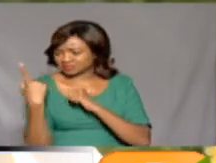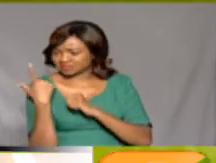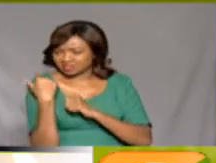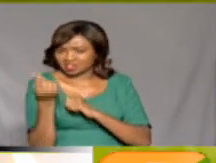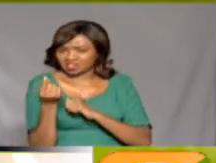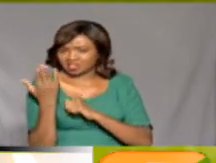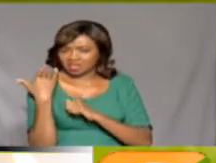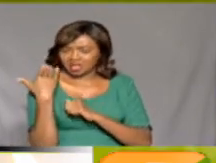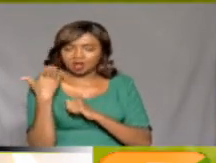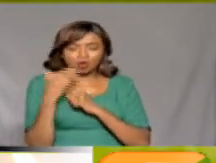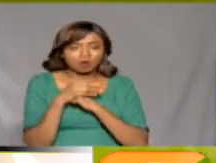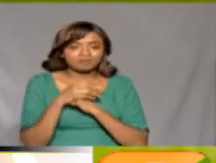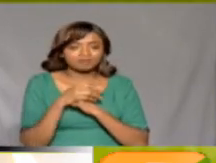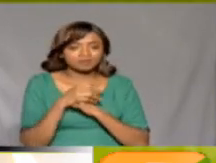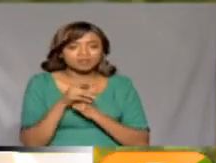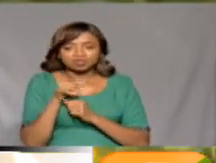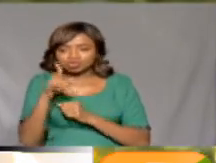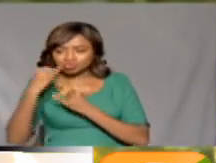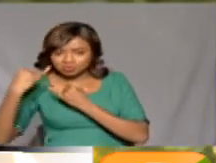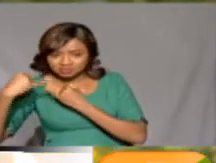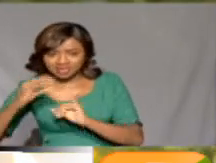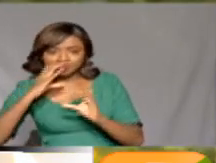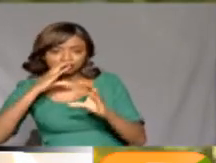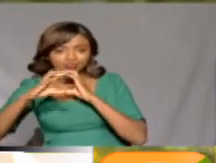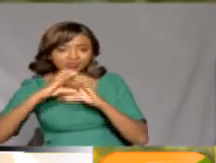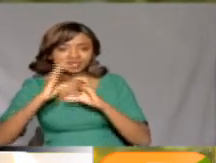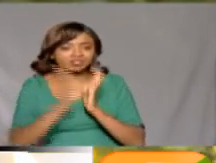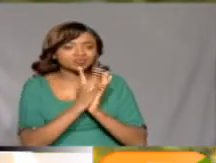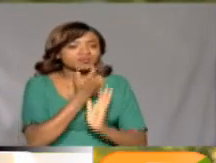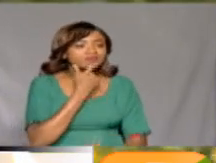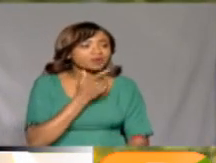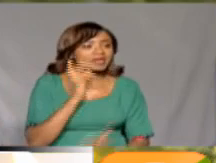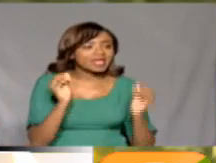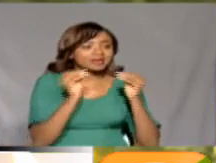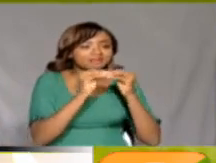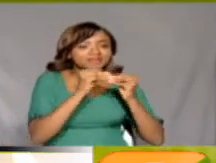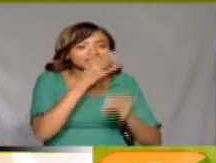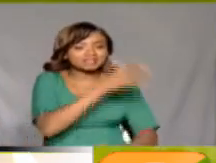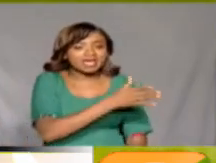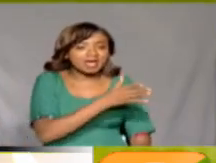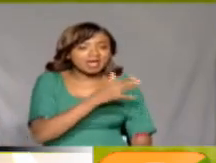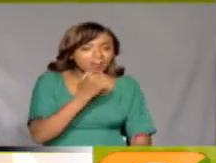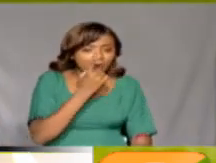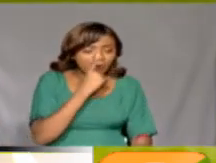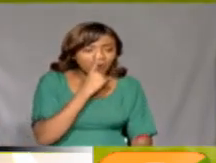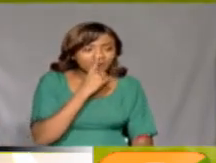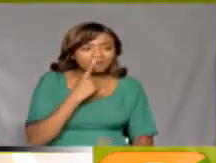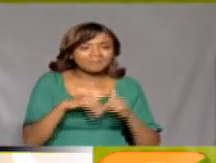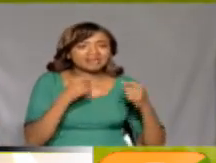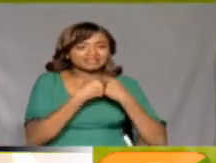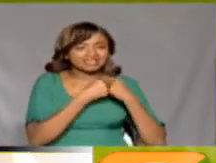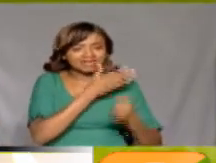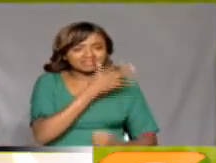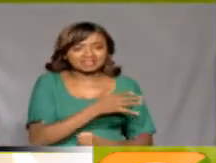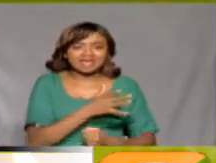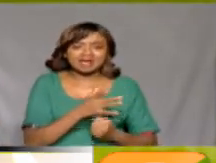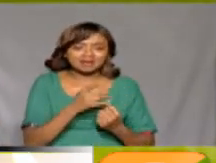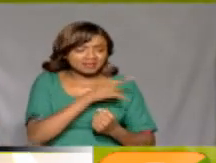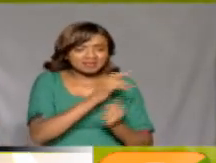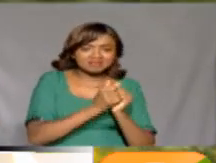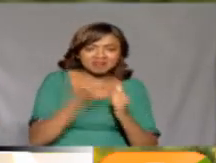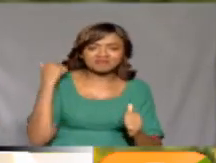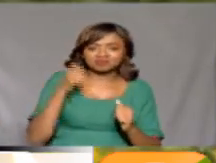day. We didn't have issues with Moi as such. You know, so what then happened? So this